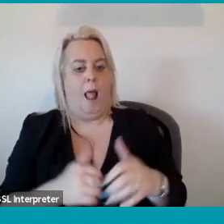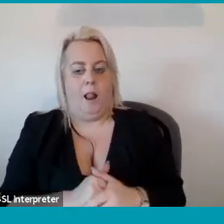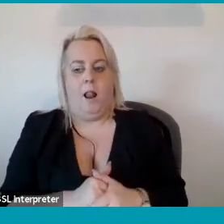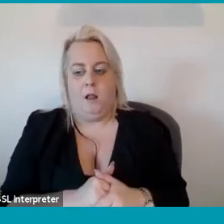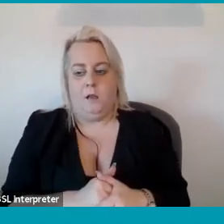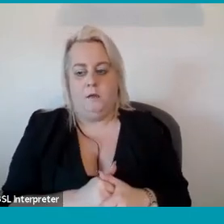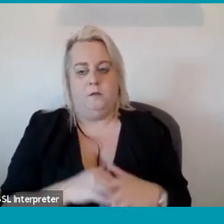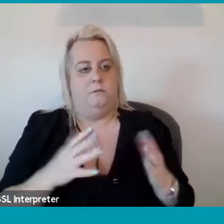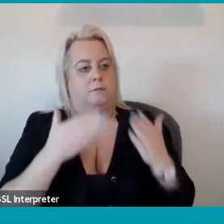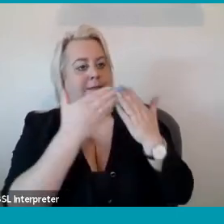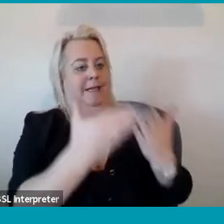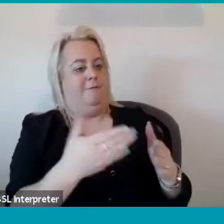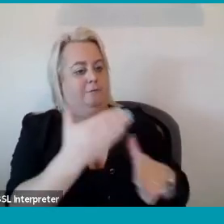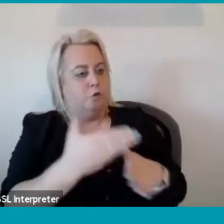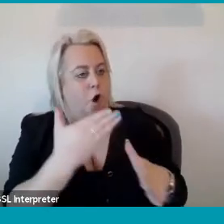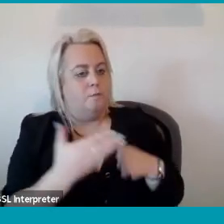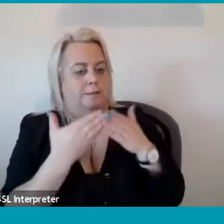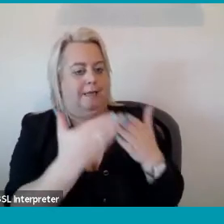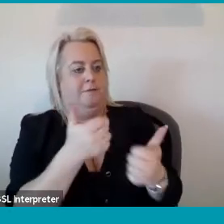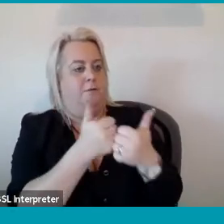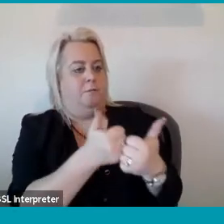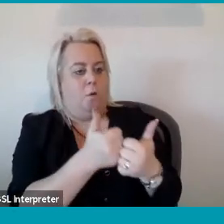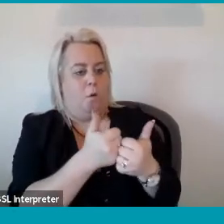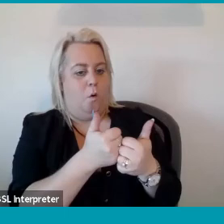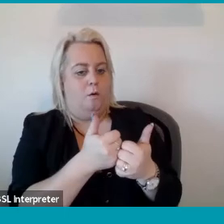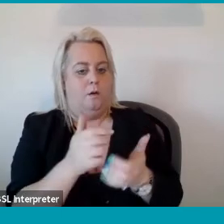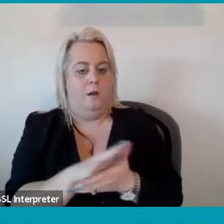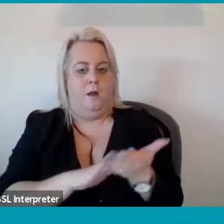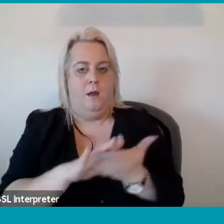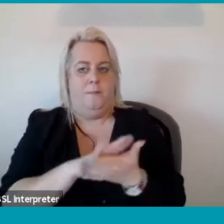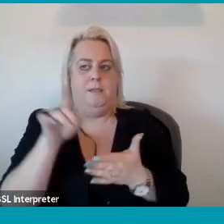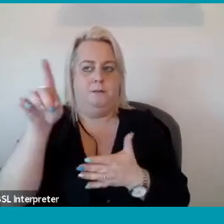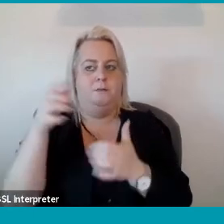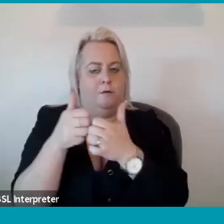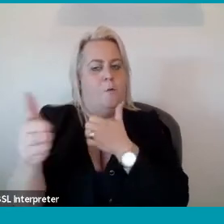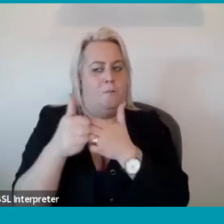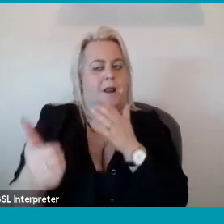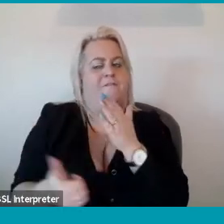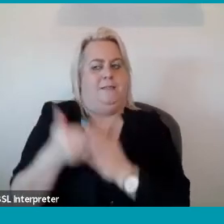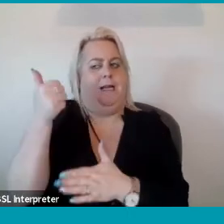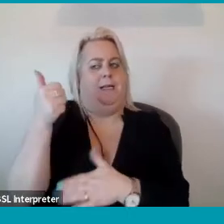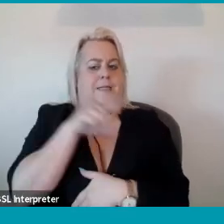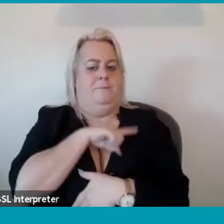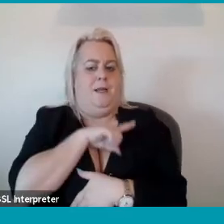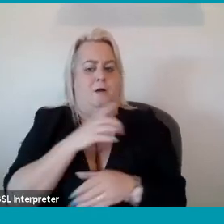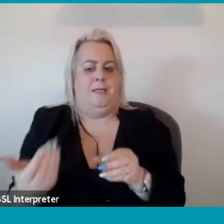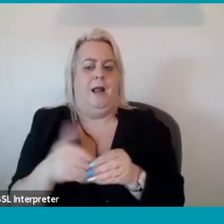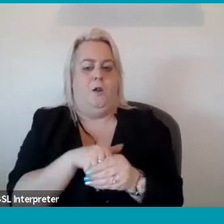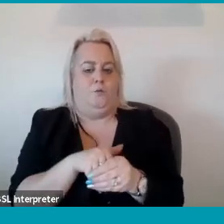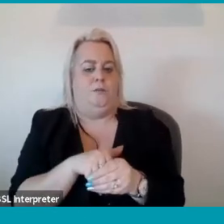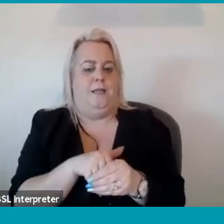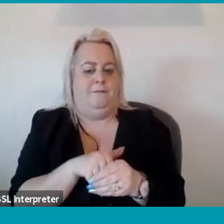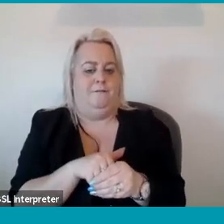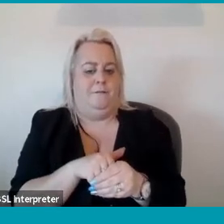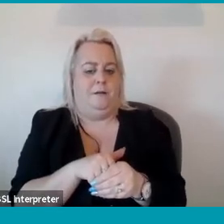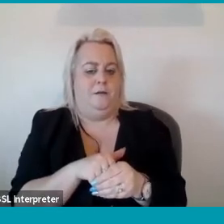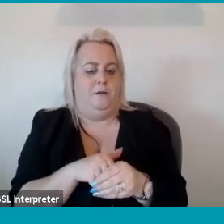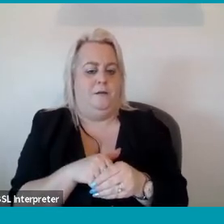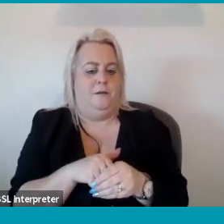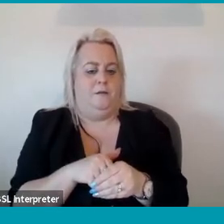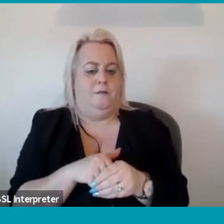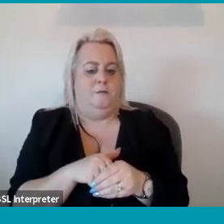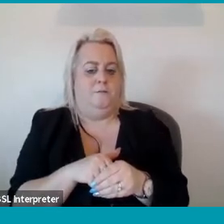different jobs or given support, that really makes you feel this organization is a great one to work for. So whether you're disabled or not,